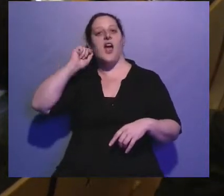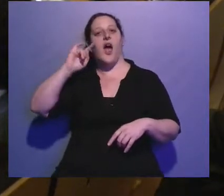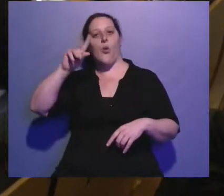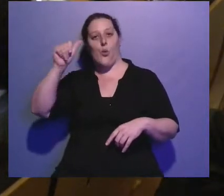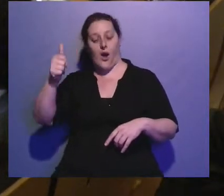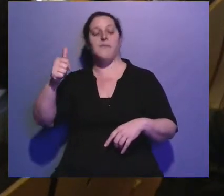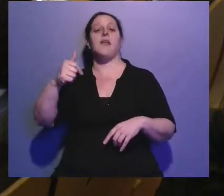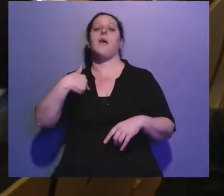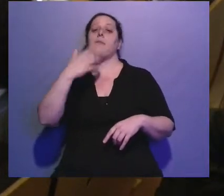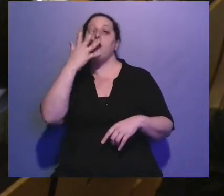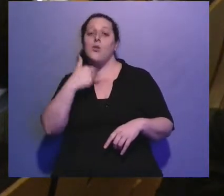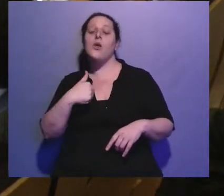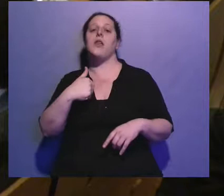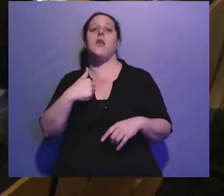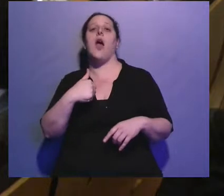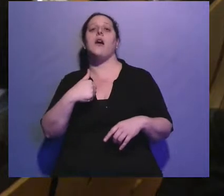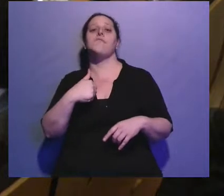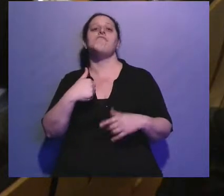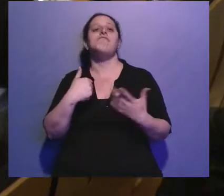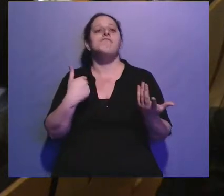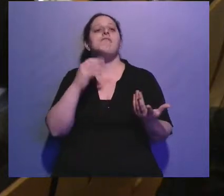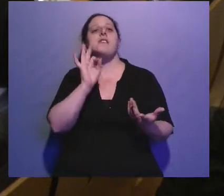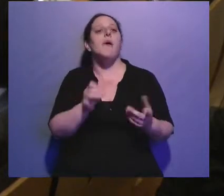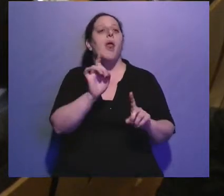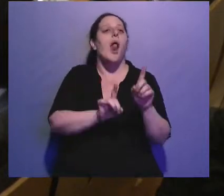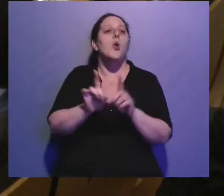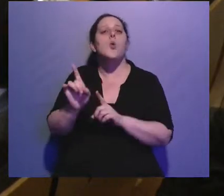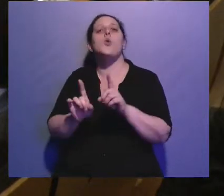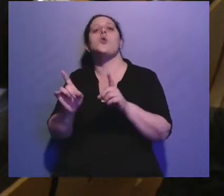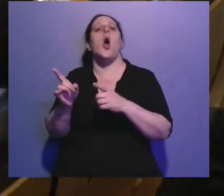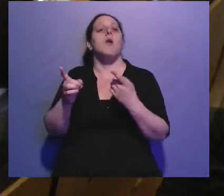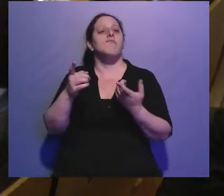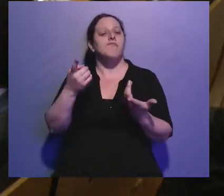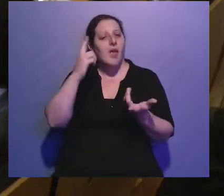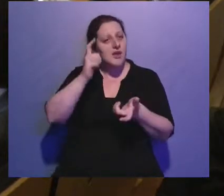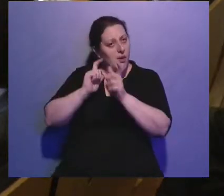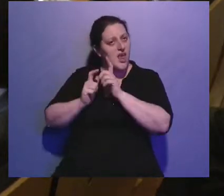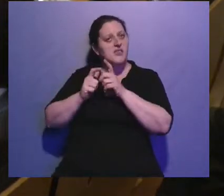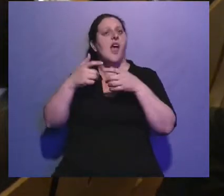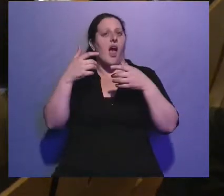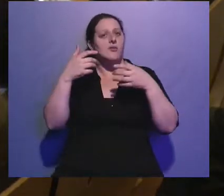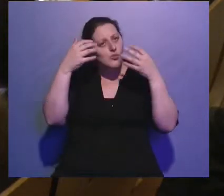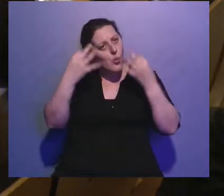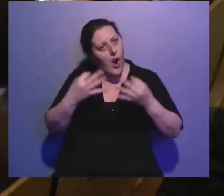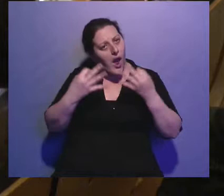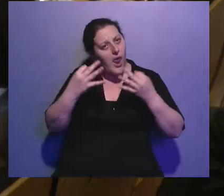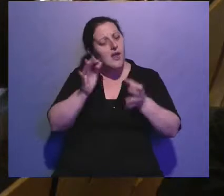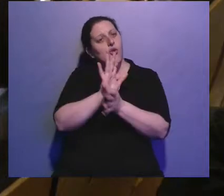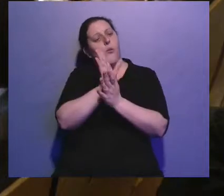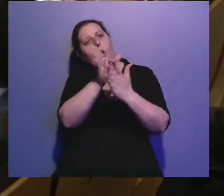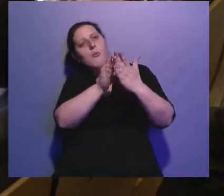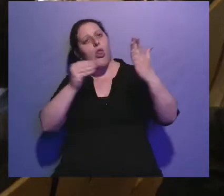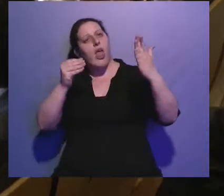Strategic Studies and Public Policy. I would like to know your opinion on whether there are any